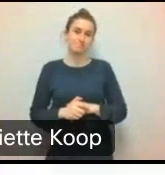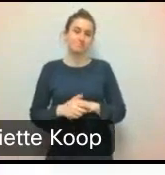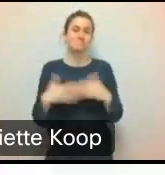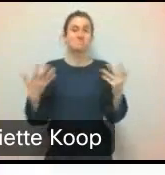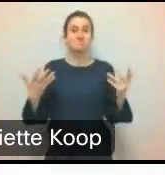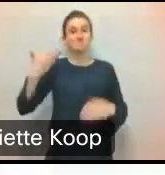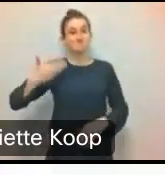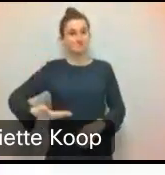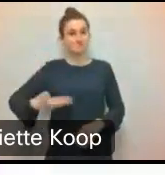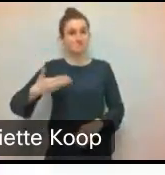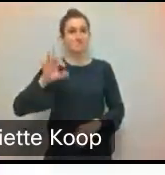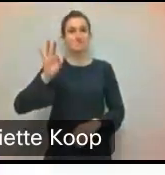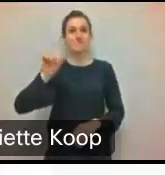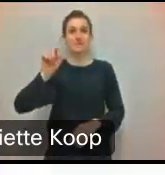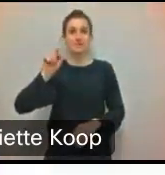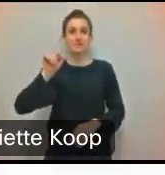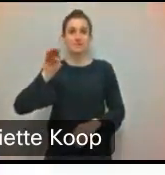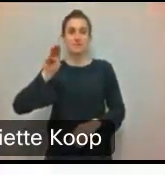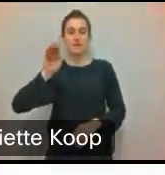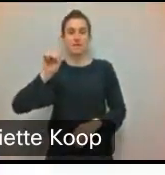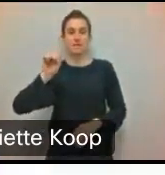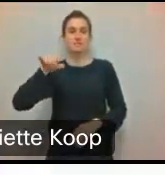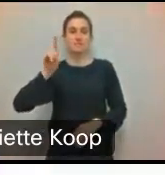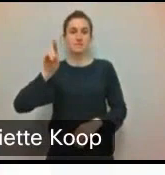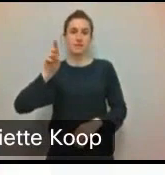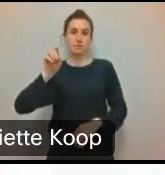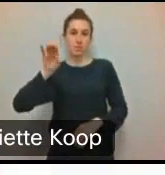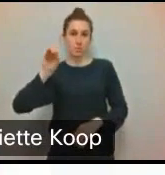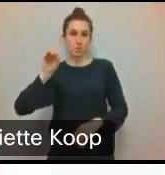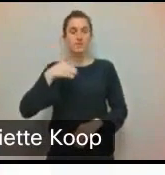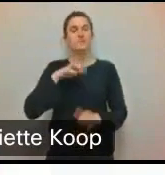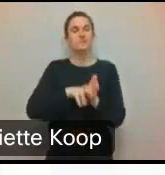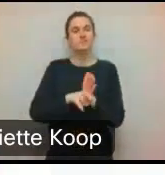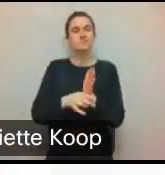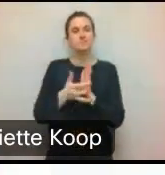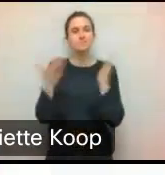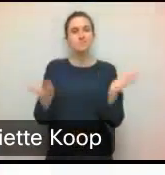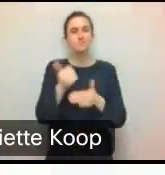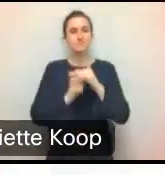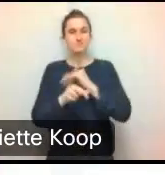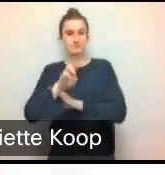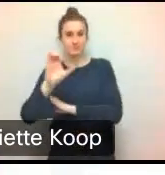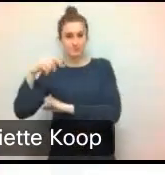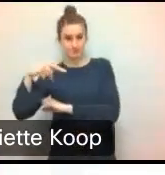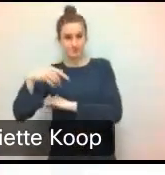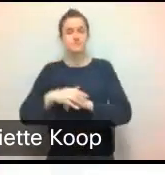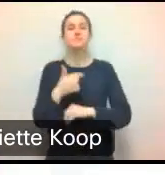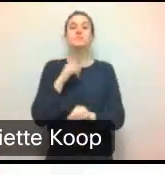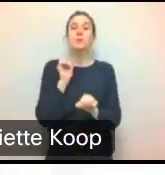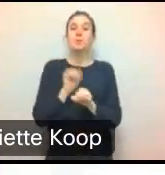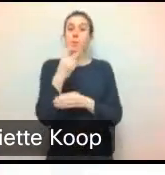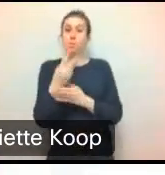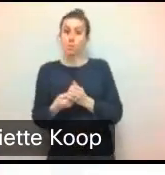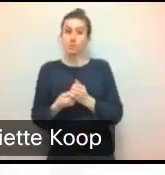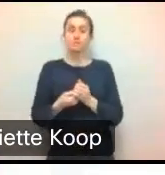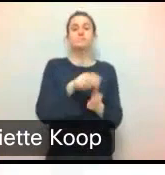So my name is Fatima DeMello. I am a reference technician here at Red River College Polytechnic. I work at both campuses, both